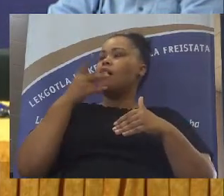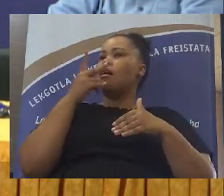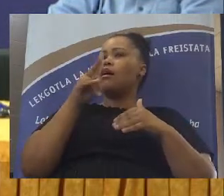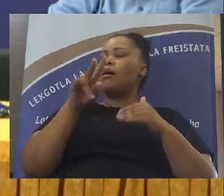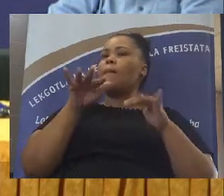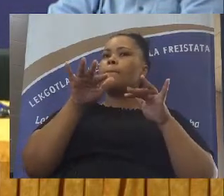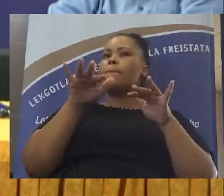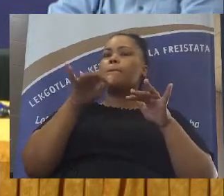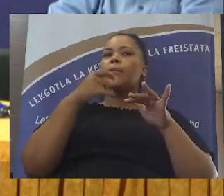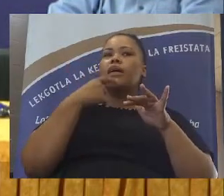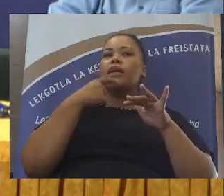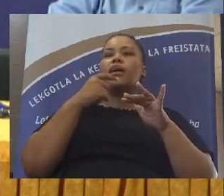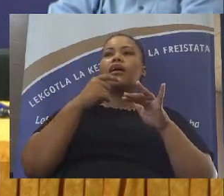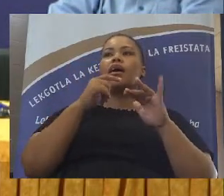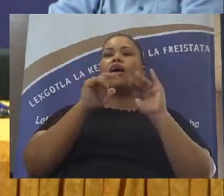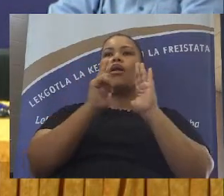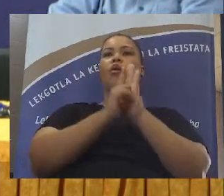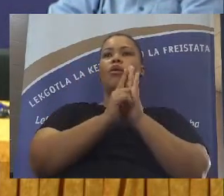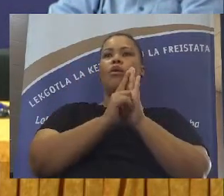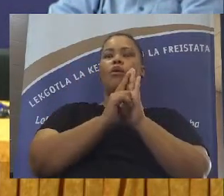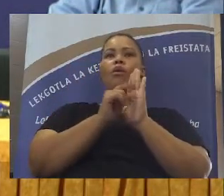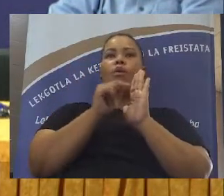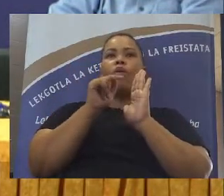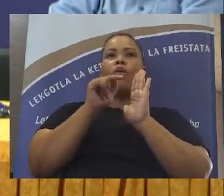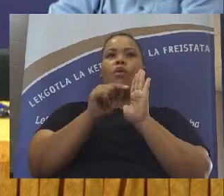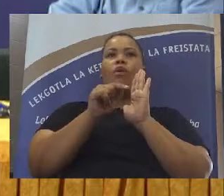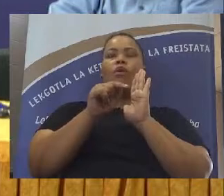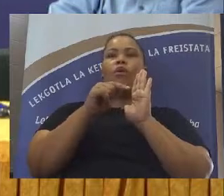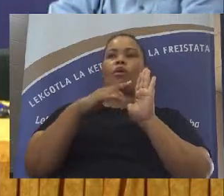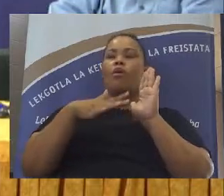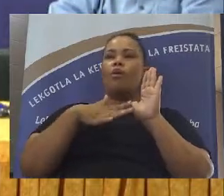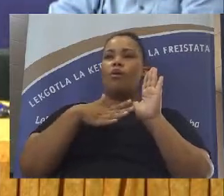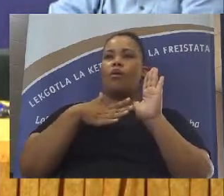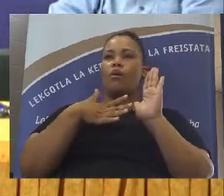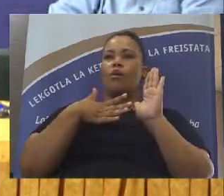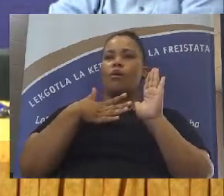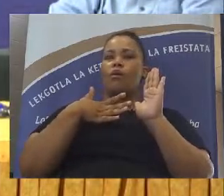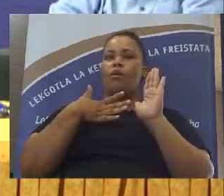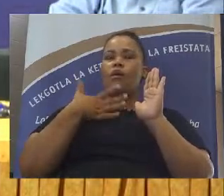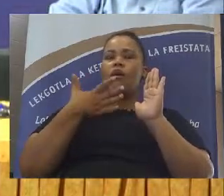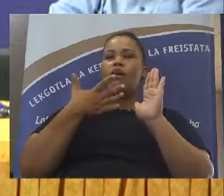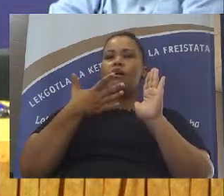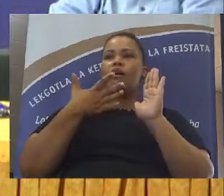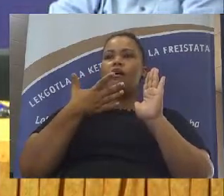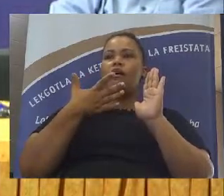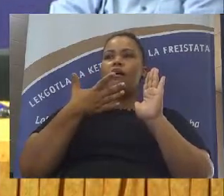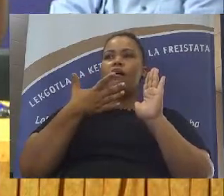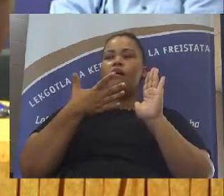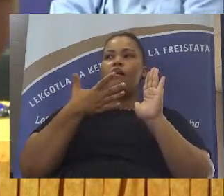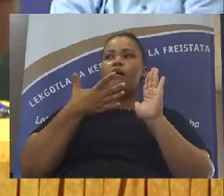reng molao ha o tekenelwa ga o batla o se kene tshebetsong.